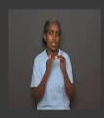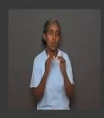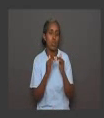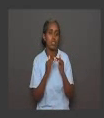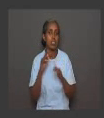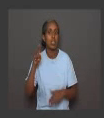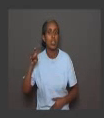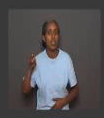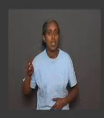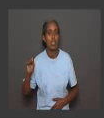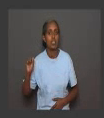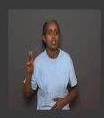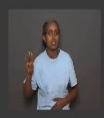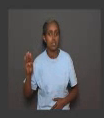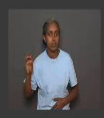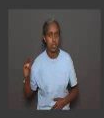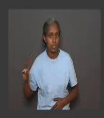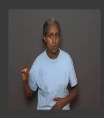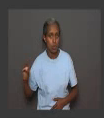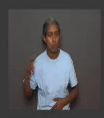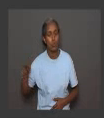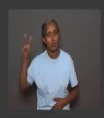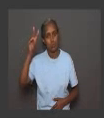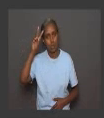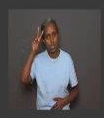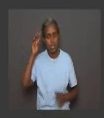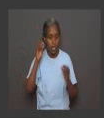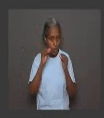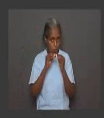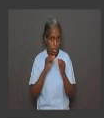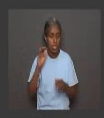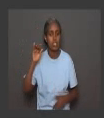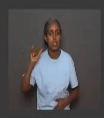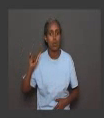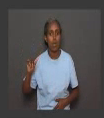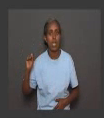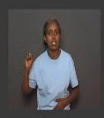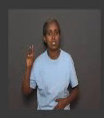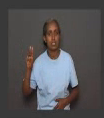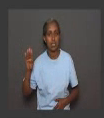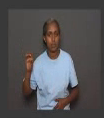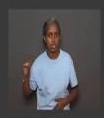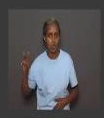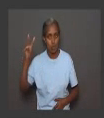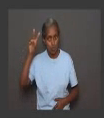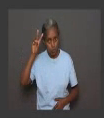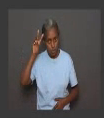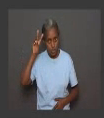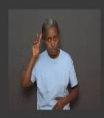equals x sub 0 squared plus y sub 0